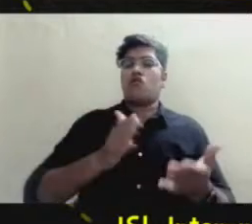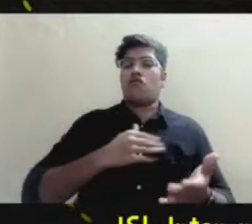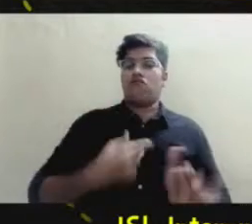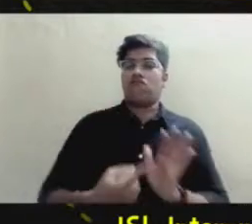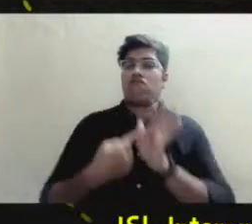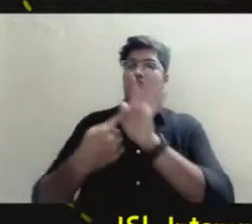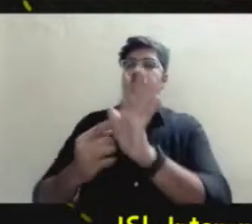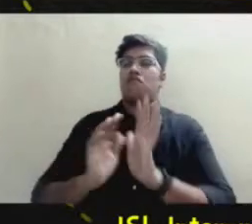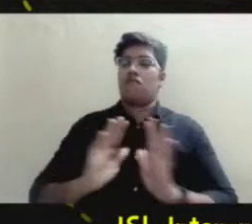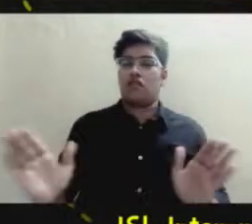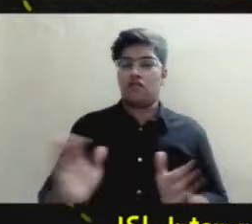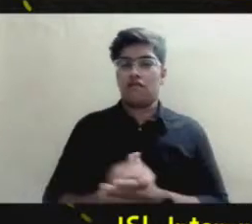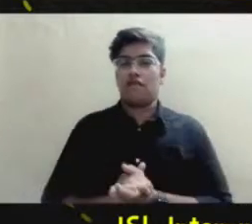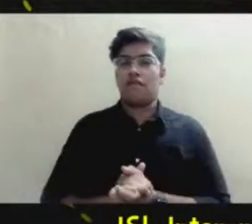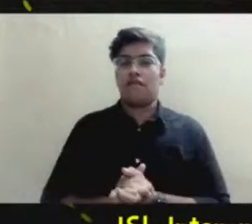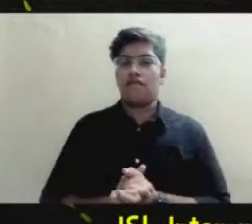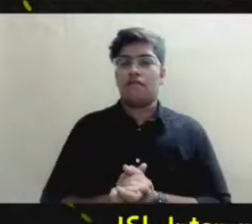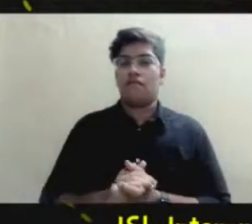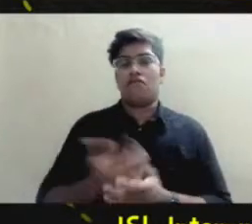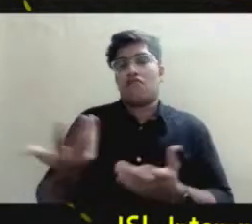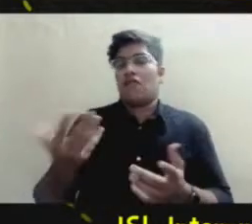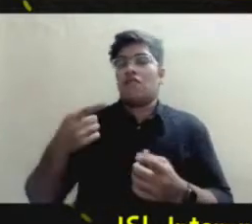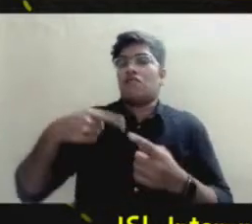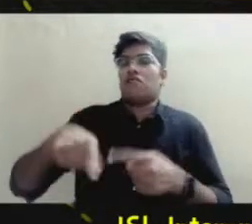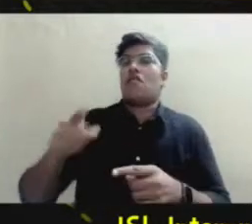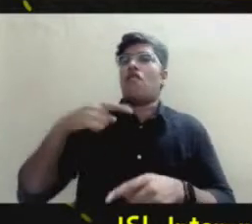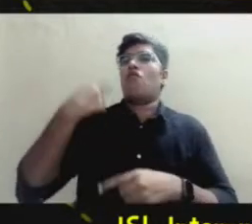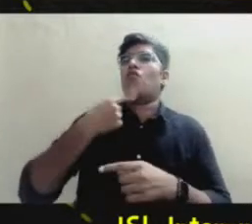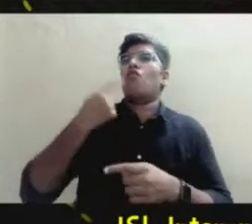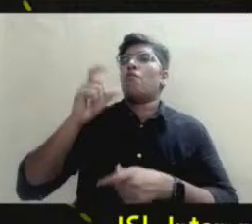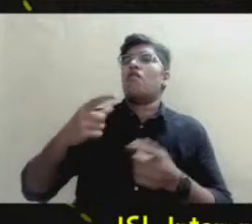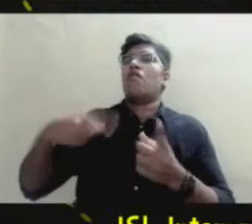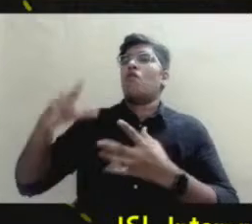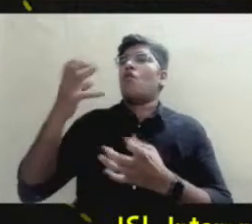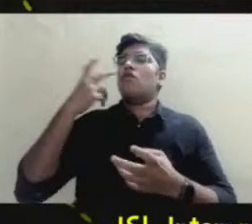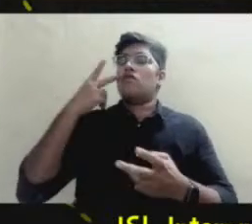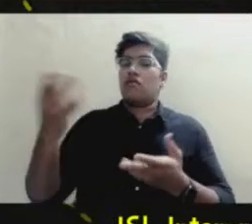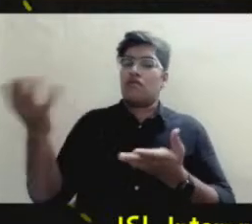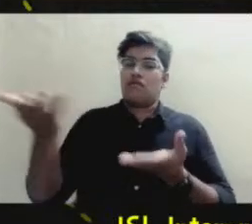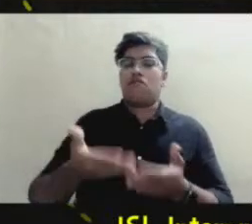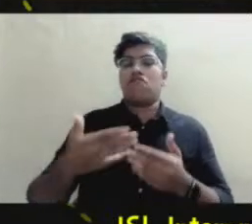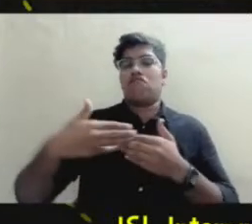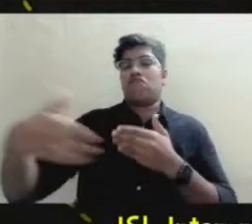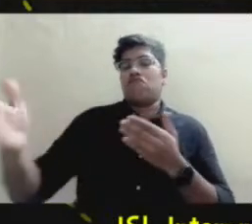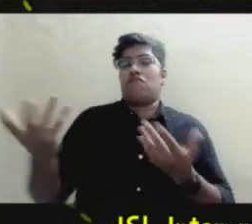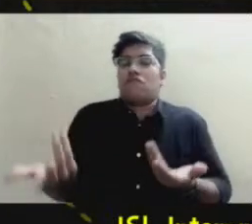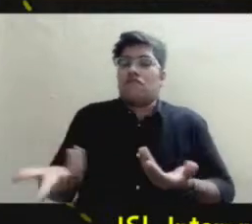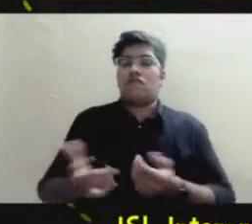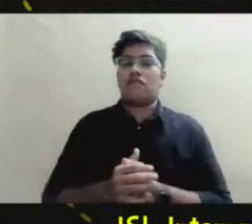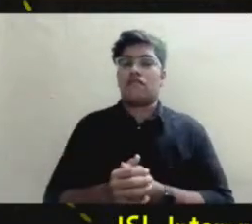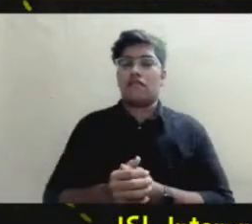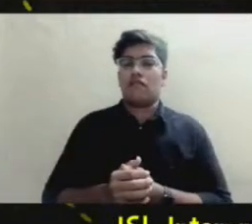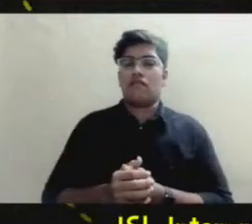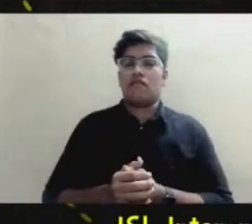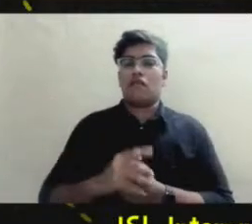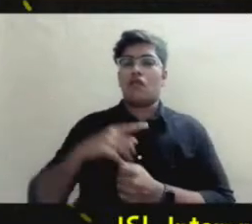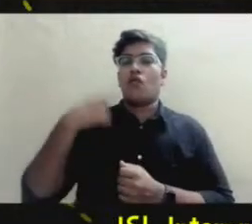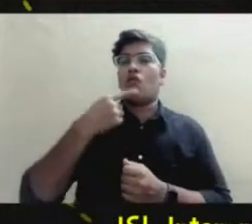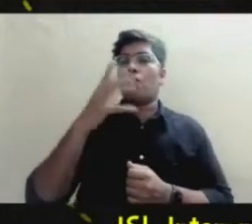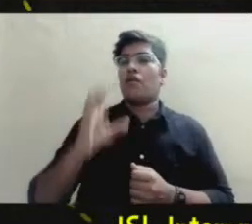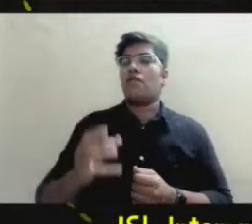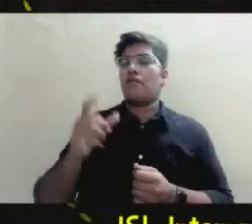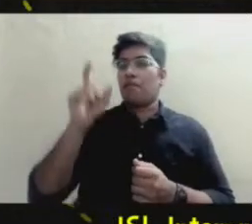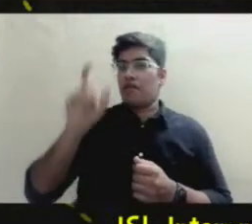and let it convey whatever the listeners are willing to receive. I